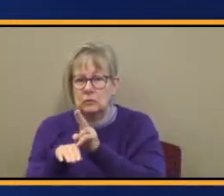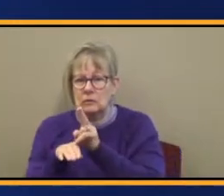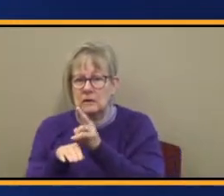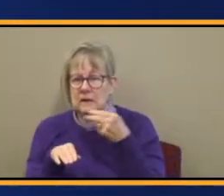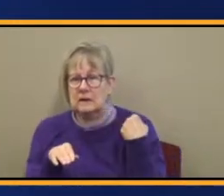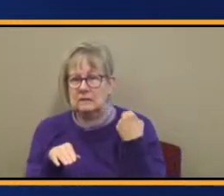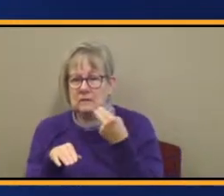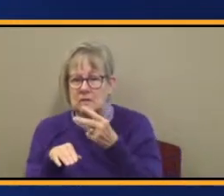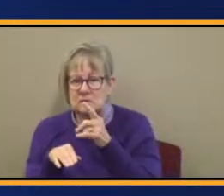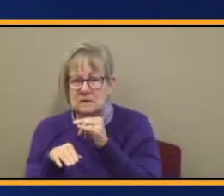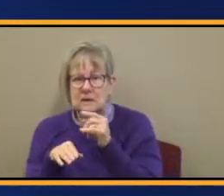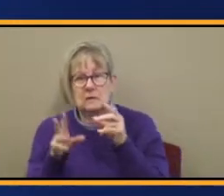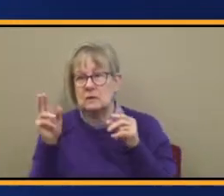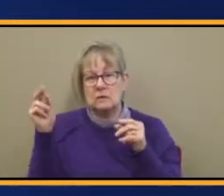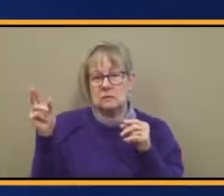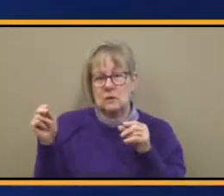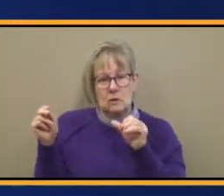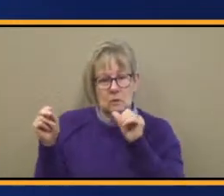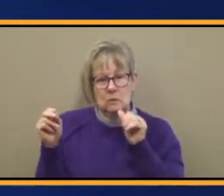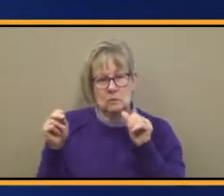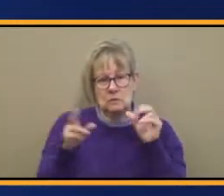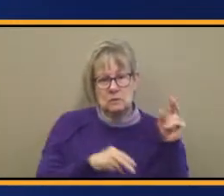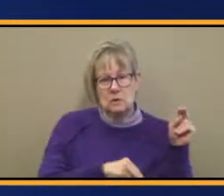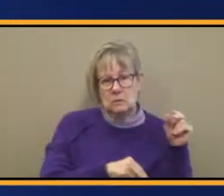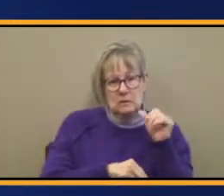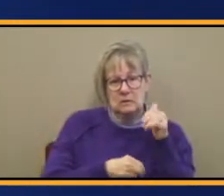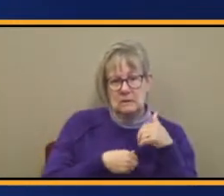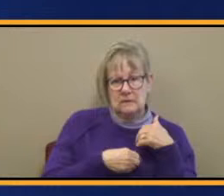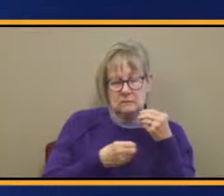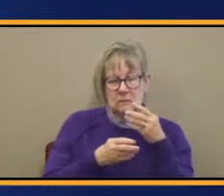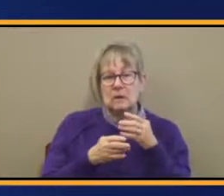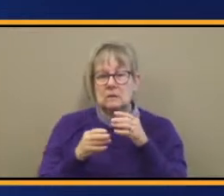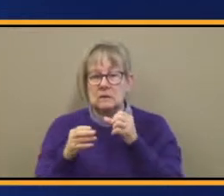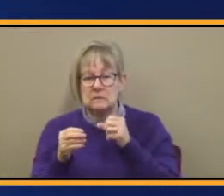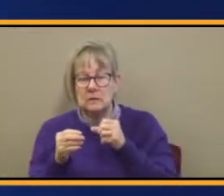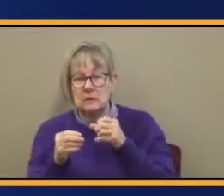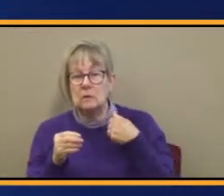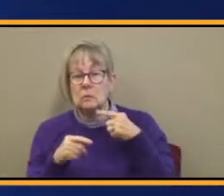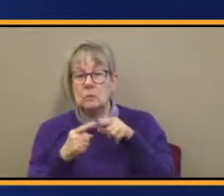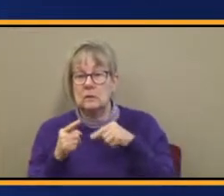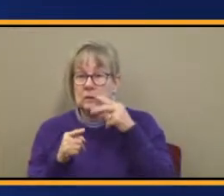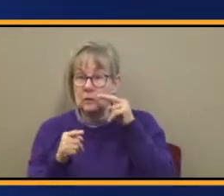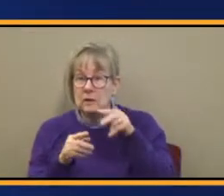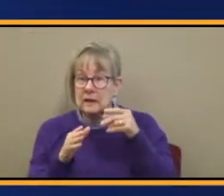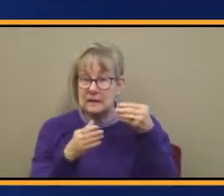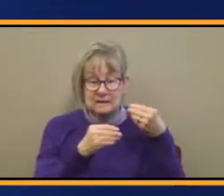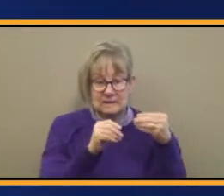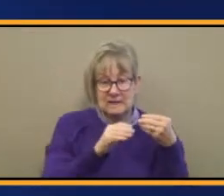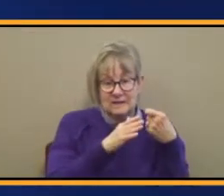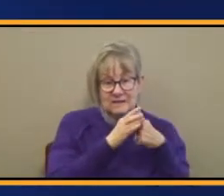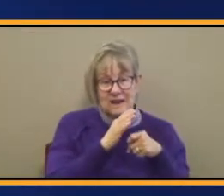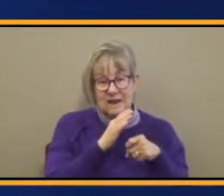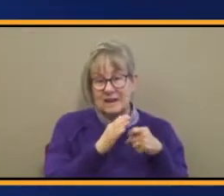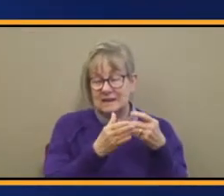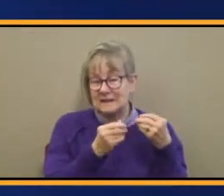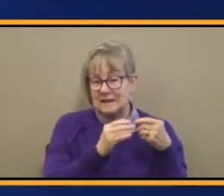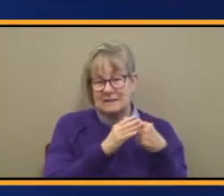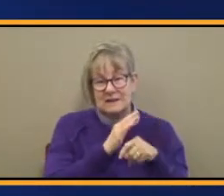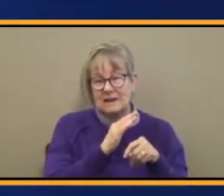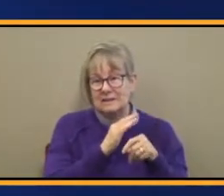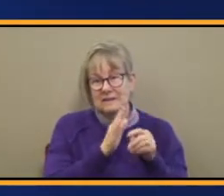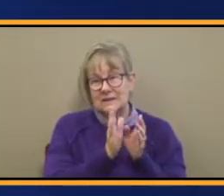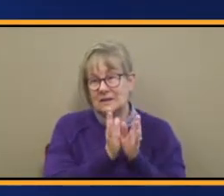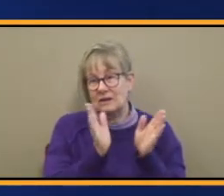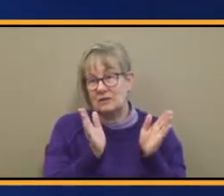Okay. So looking at taxes, right? Looking at property taxes and historical sales tax revenues. But when you look at sales tax, I mean, sales tax is